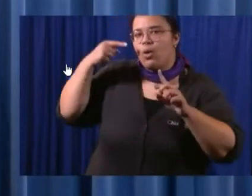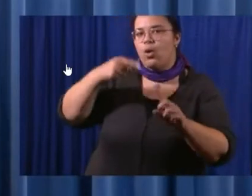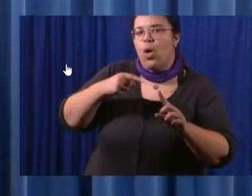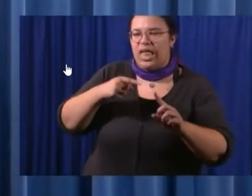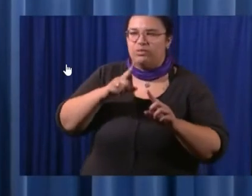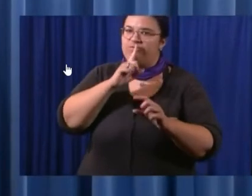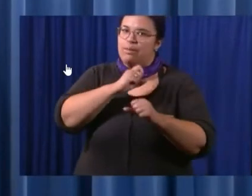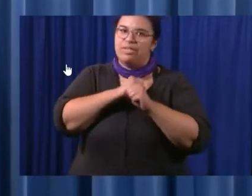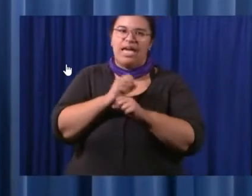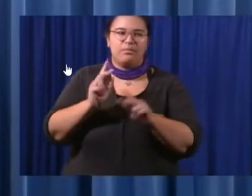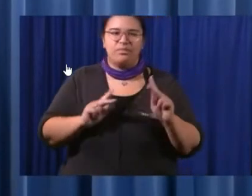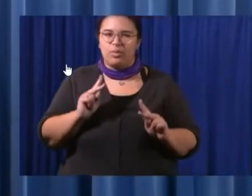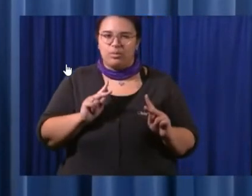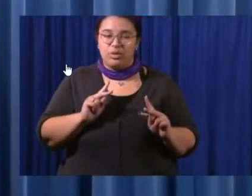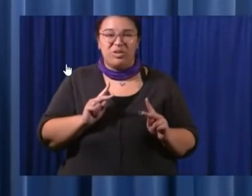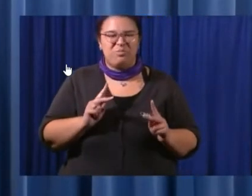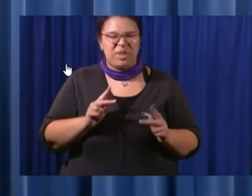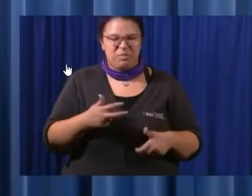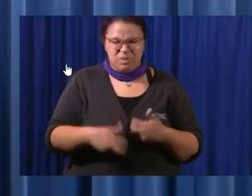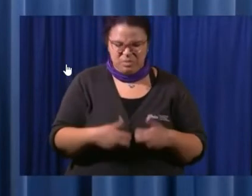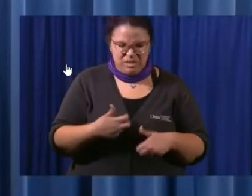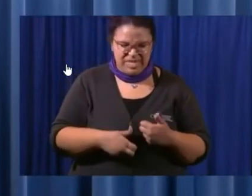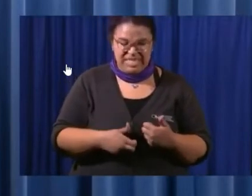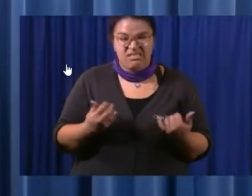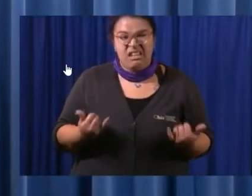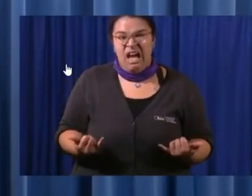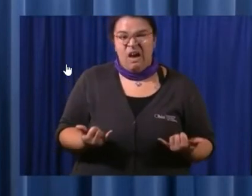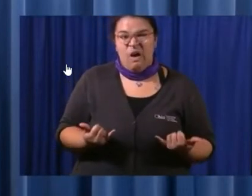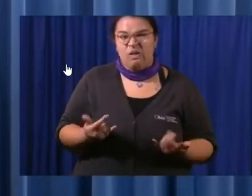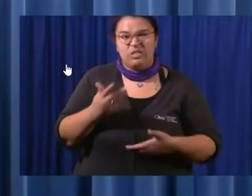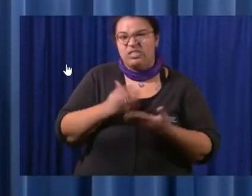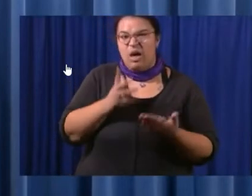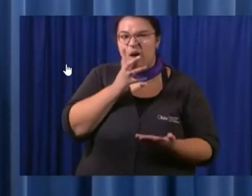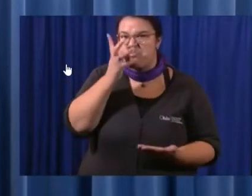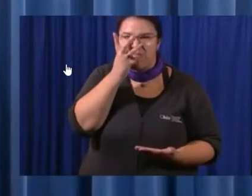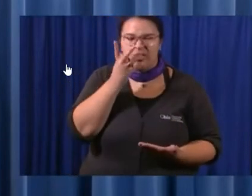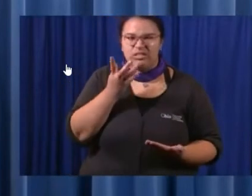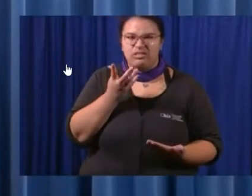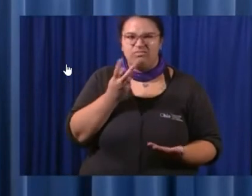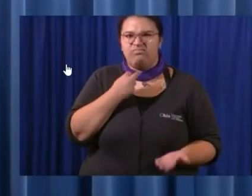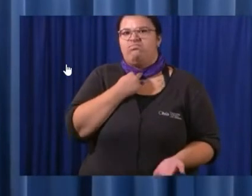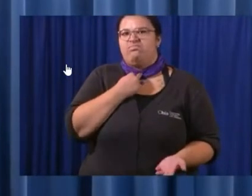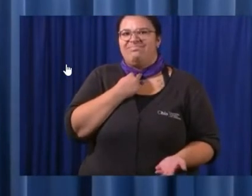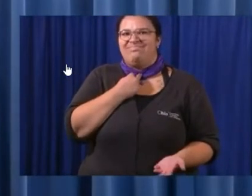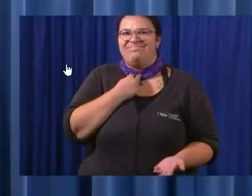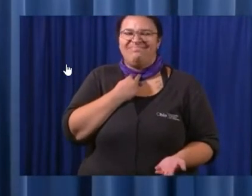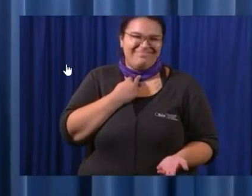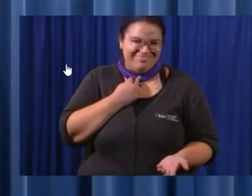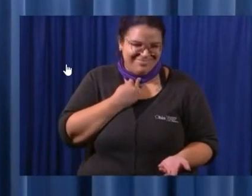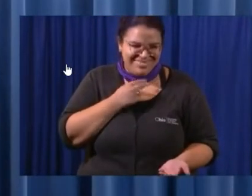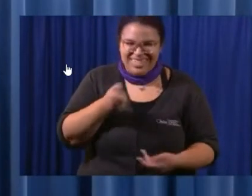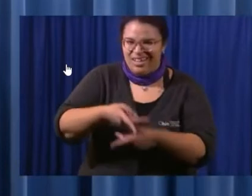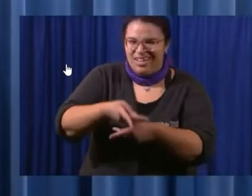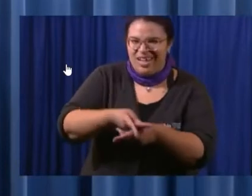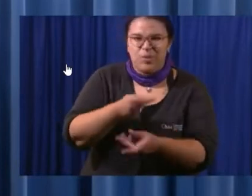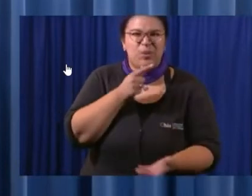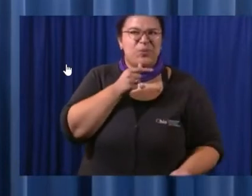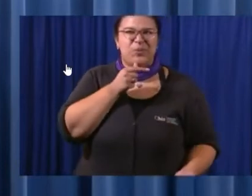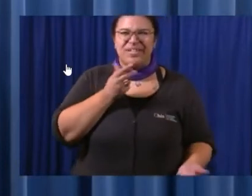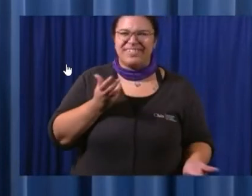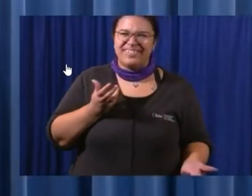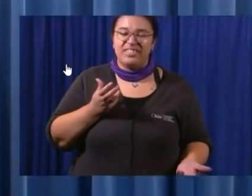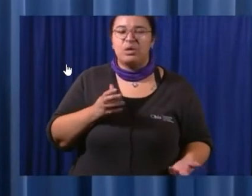there who can't get it now. And so we have to deal with that as well. We have to try to come up with a balance. So 10 days or so,